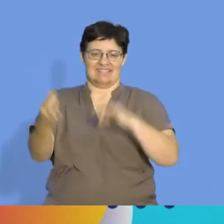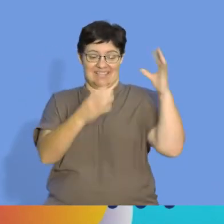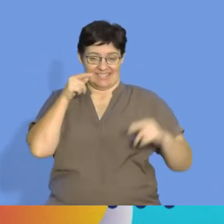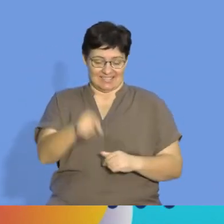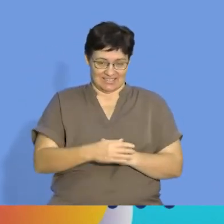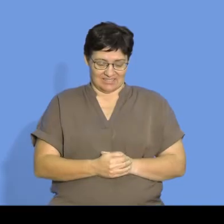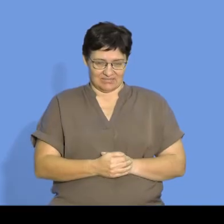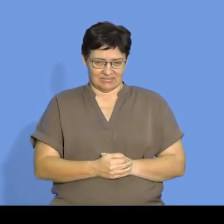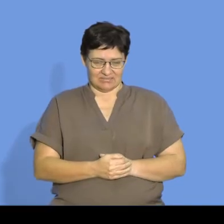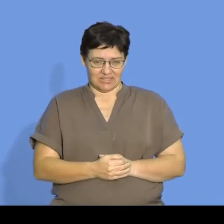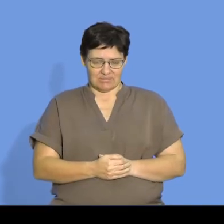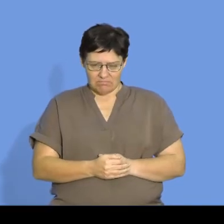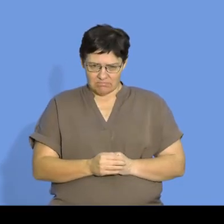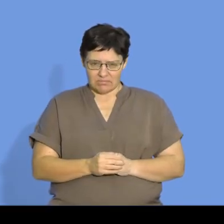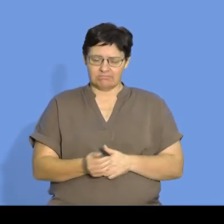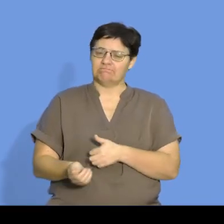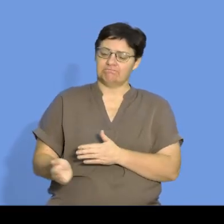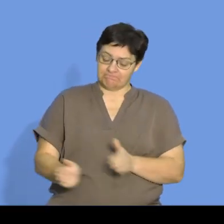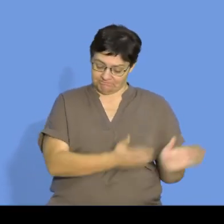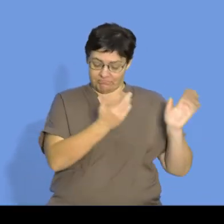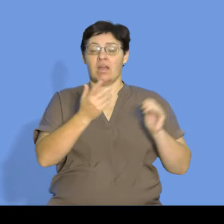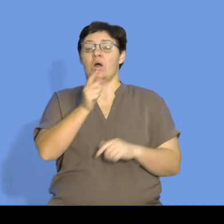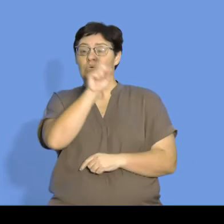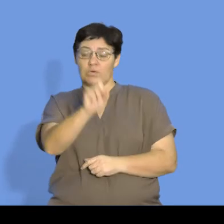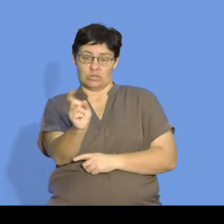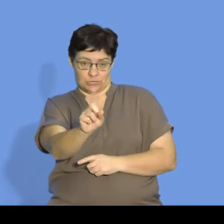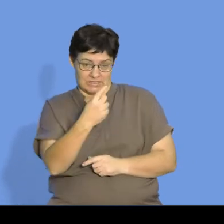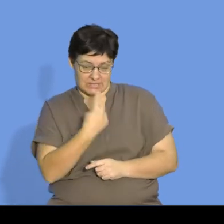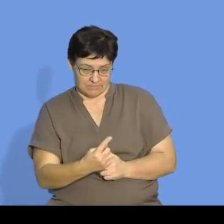question. And we are told here that